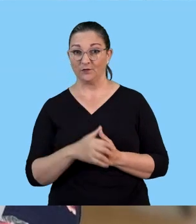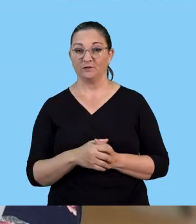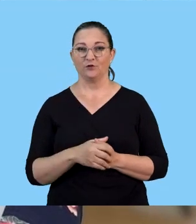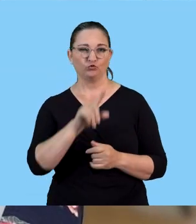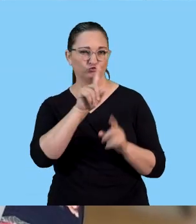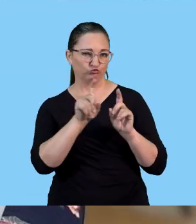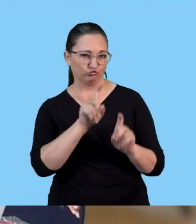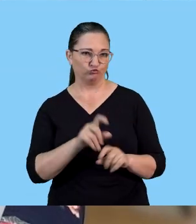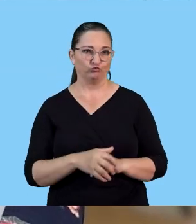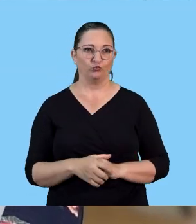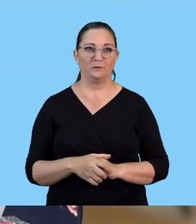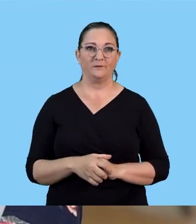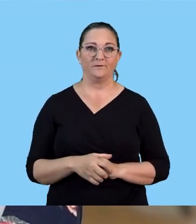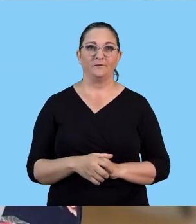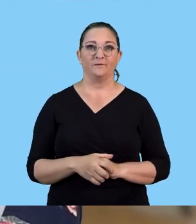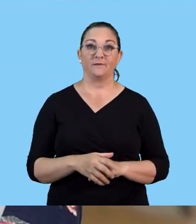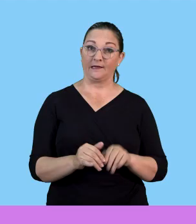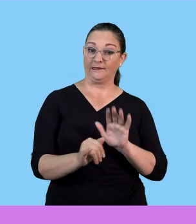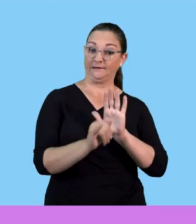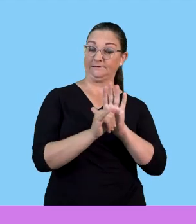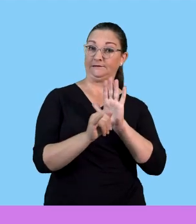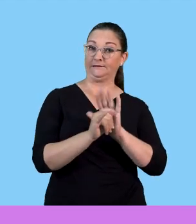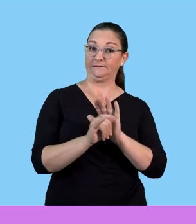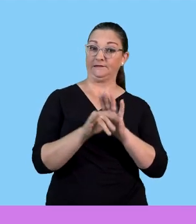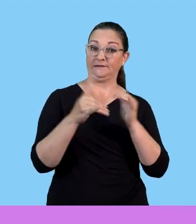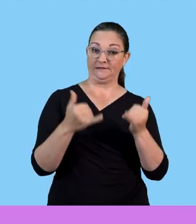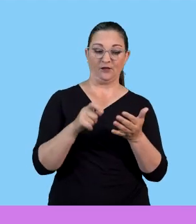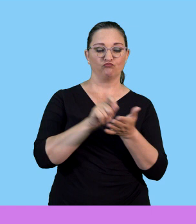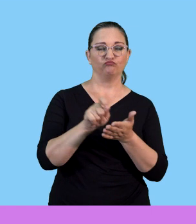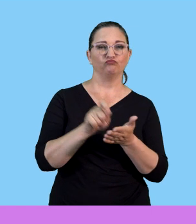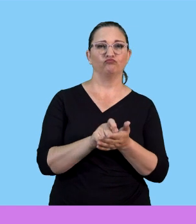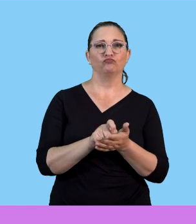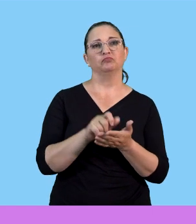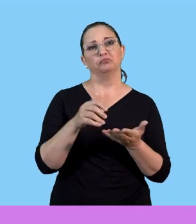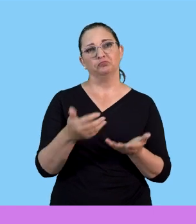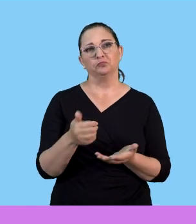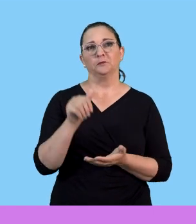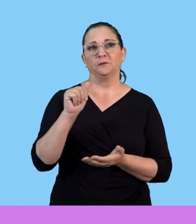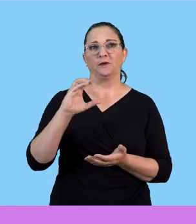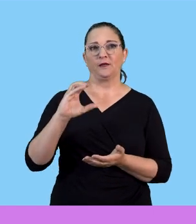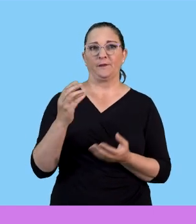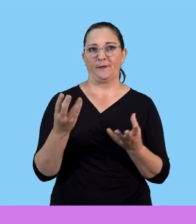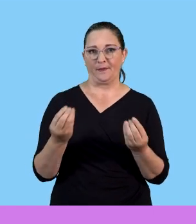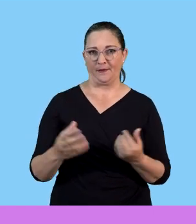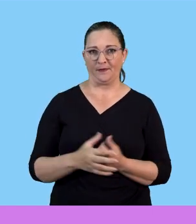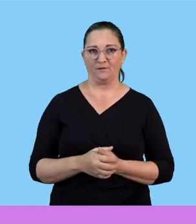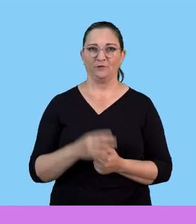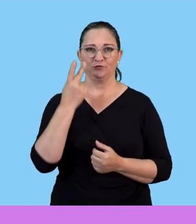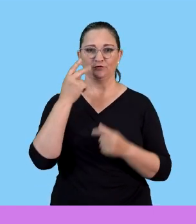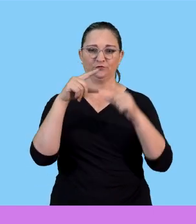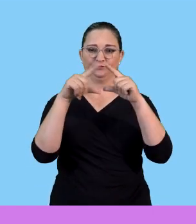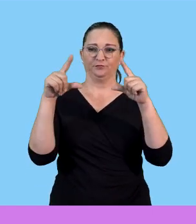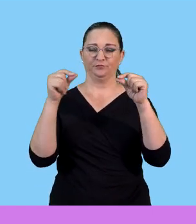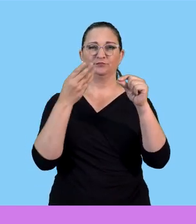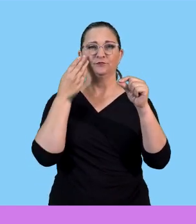Let's quickly look at some questions. Identify and write down the account number. Now, the account